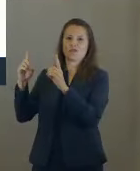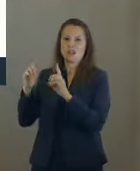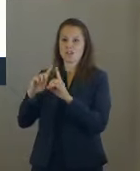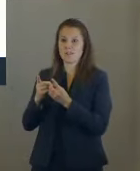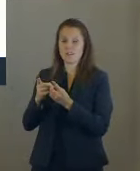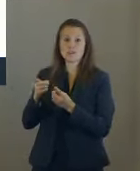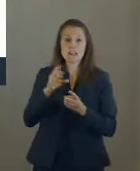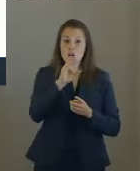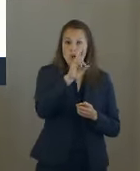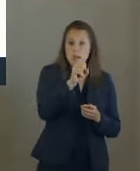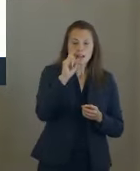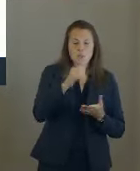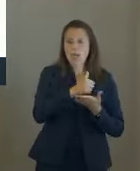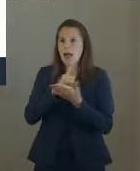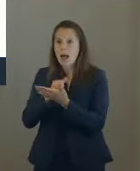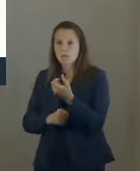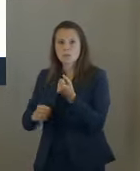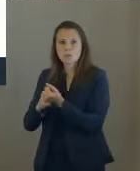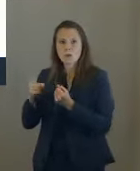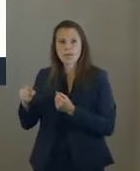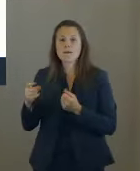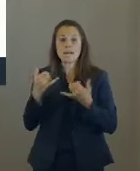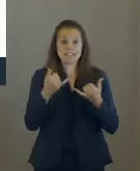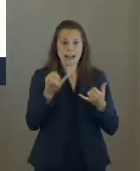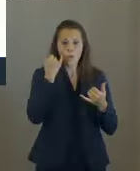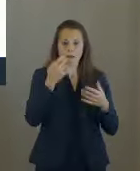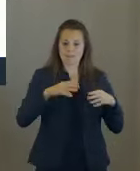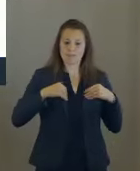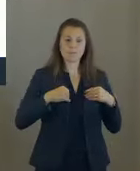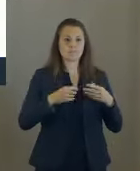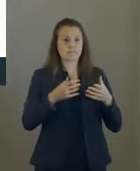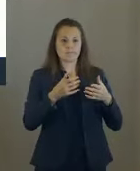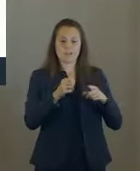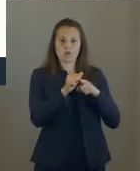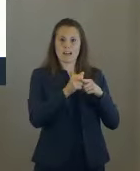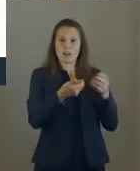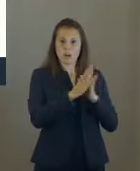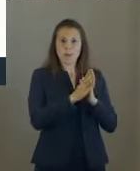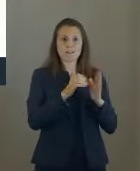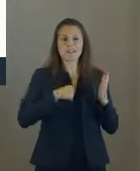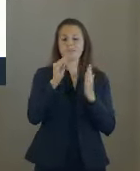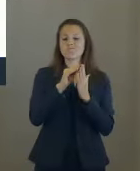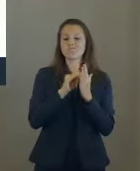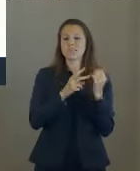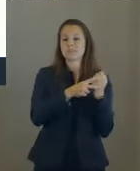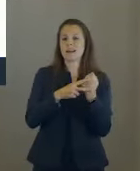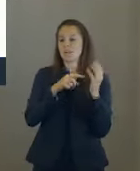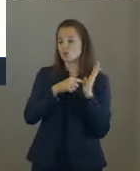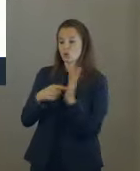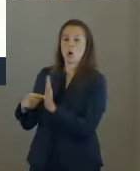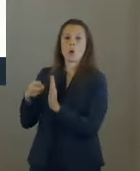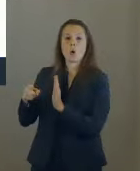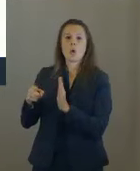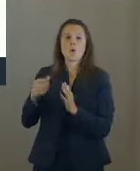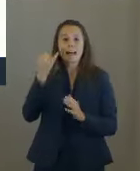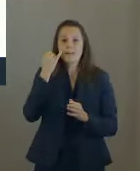them. It helps them track the trainings that we receive requests for. It helps them track the individuals who are in our system who have contacted